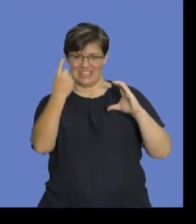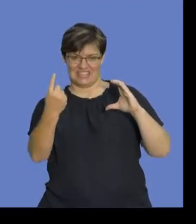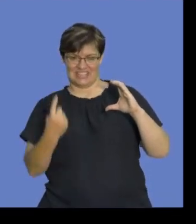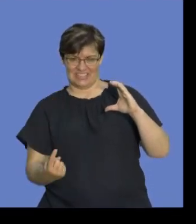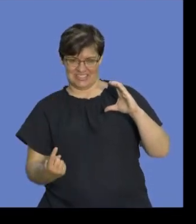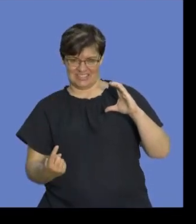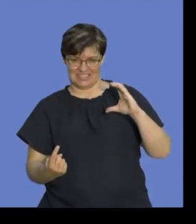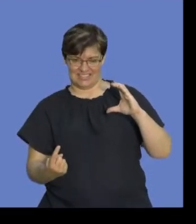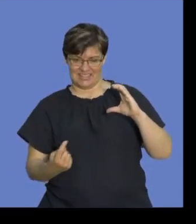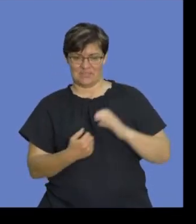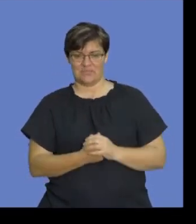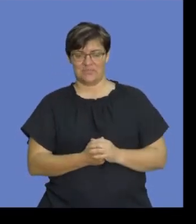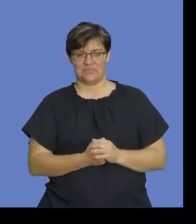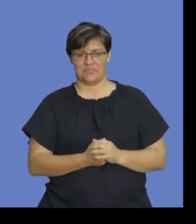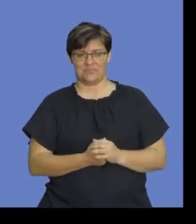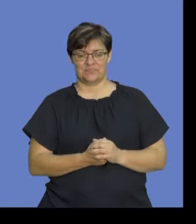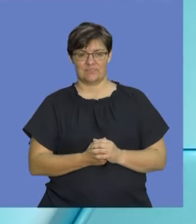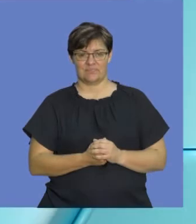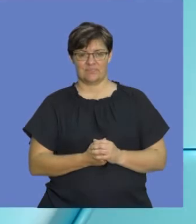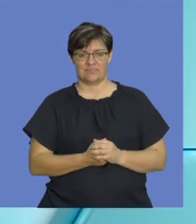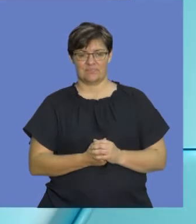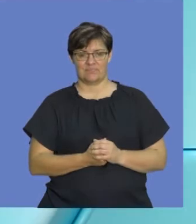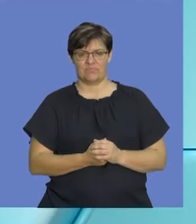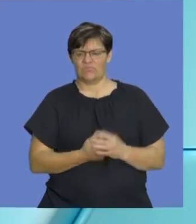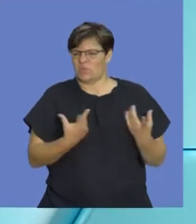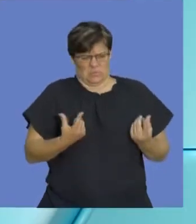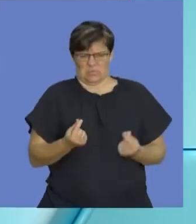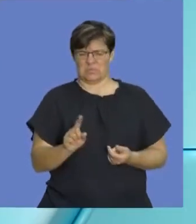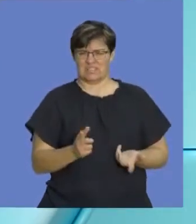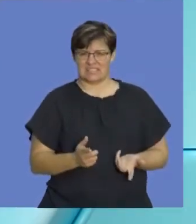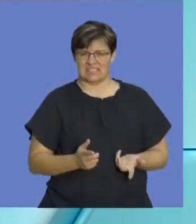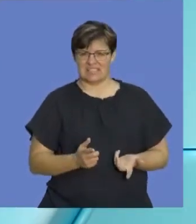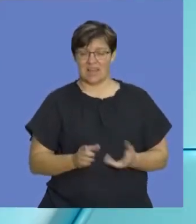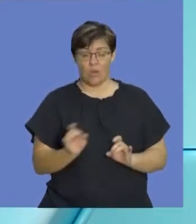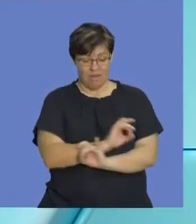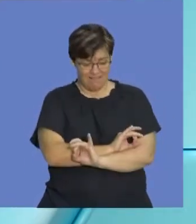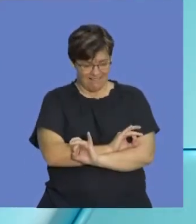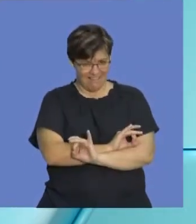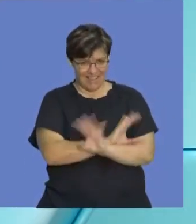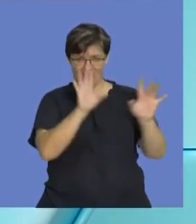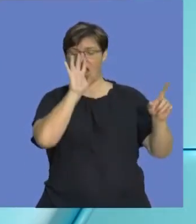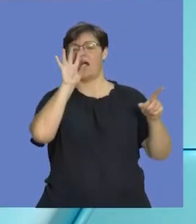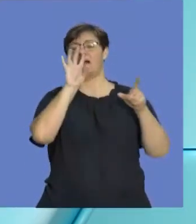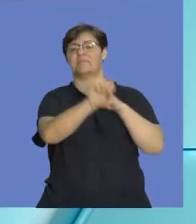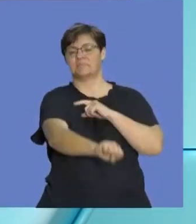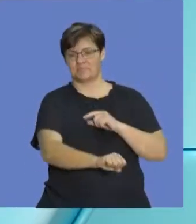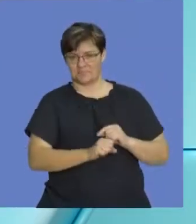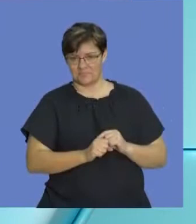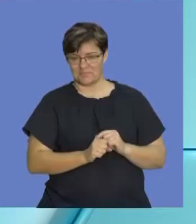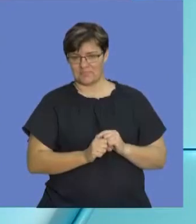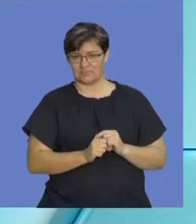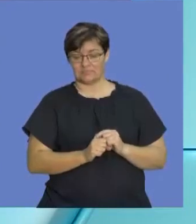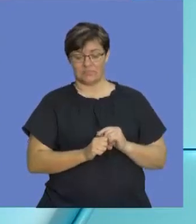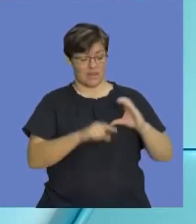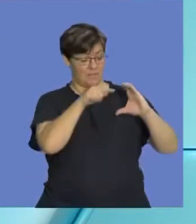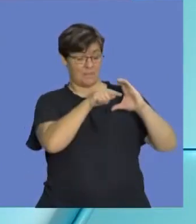admin cost. So what have we done here? You can clearly see that the entire rental